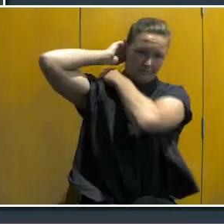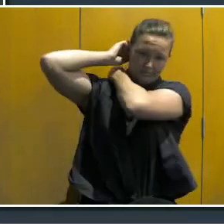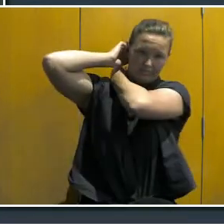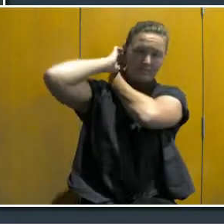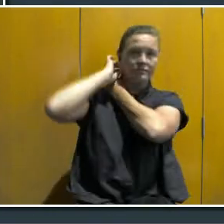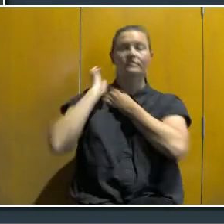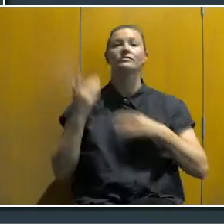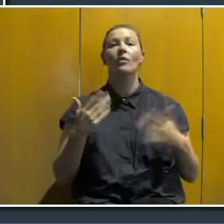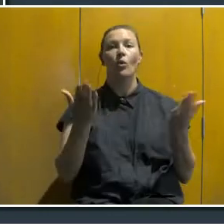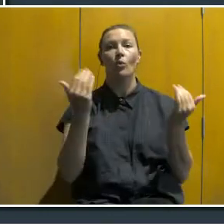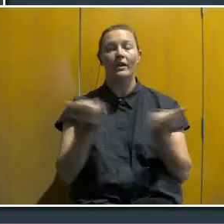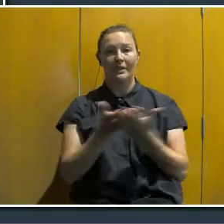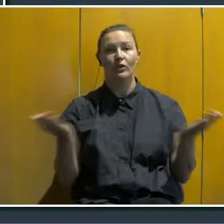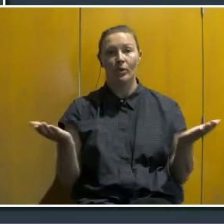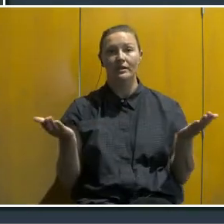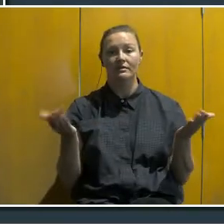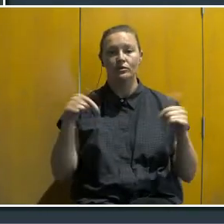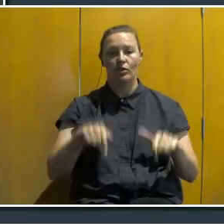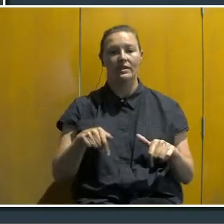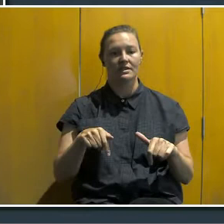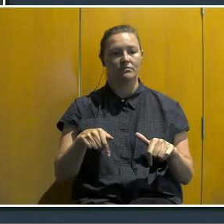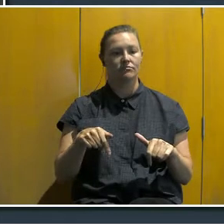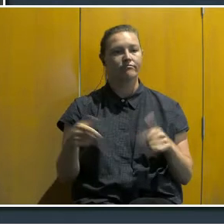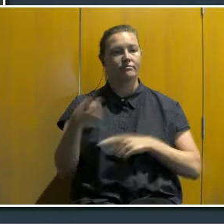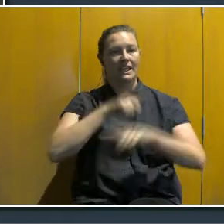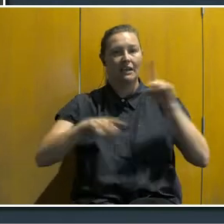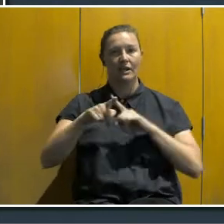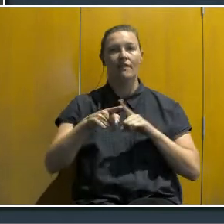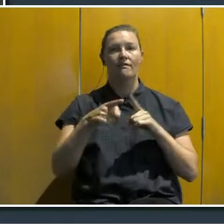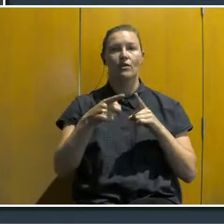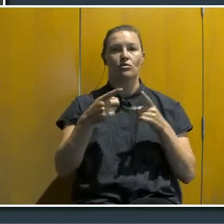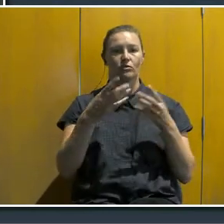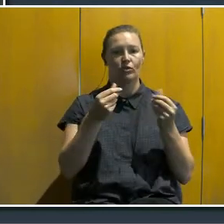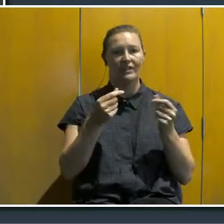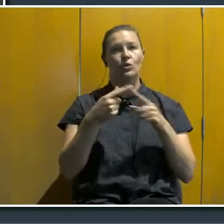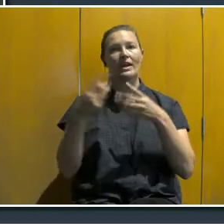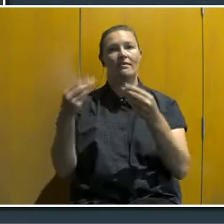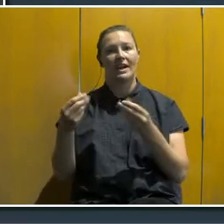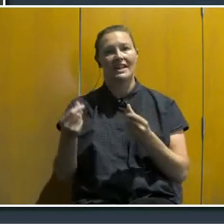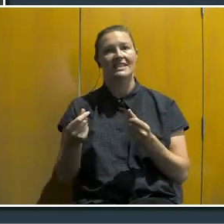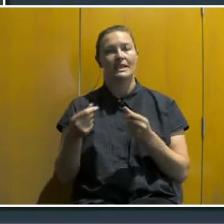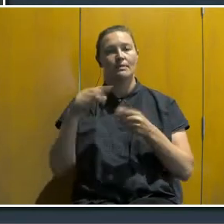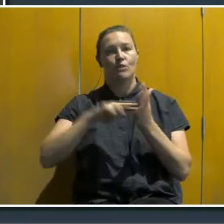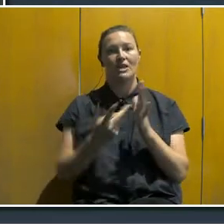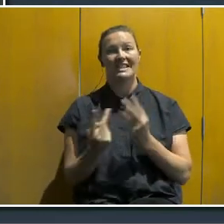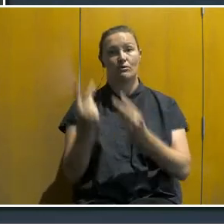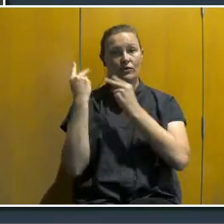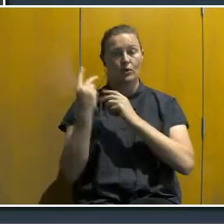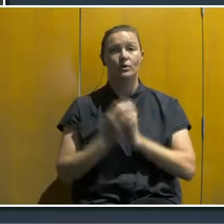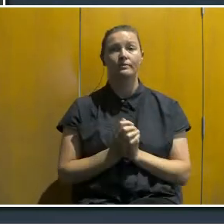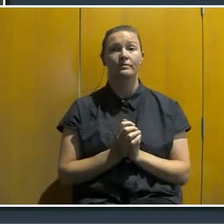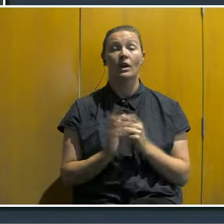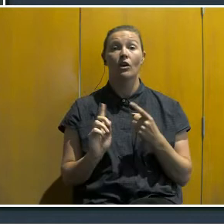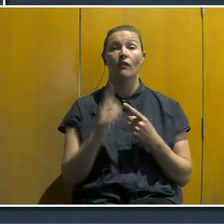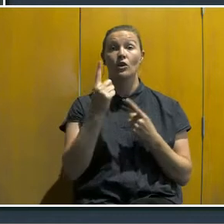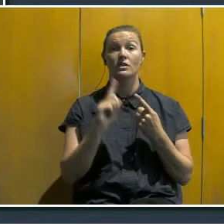Welcome everybody to our hearings for the Revenue and Financing Policy Review. And first